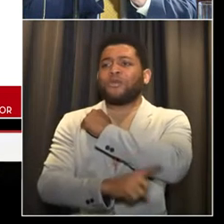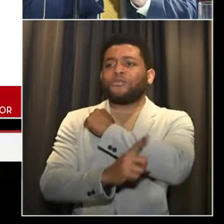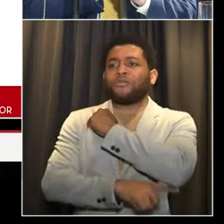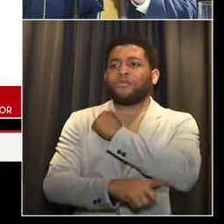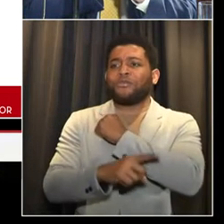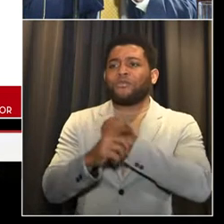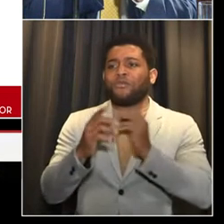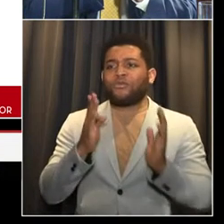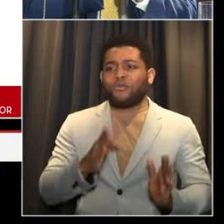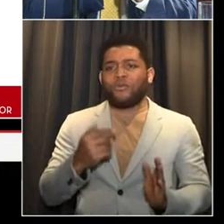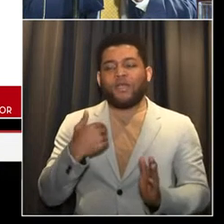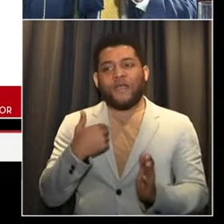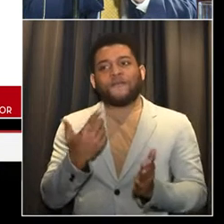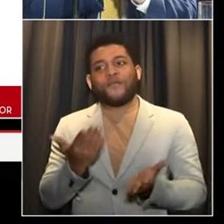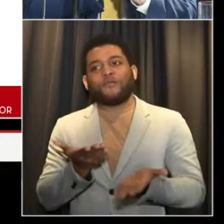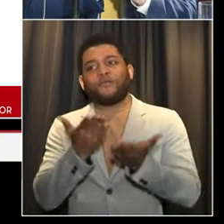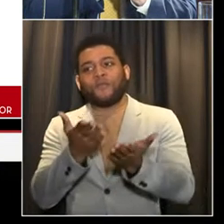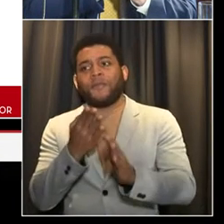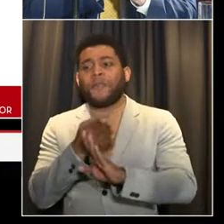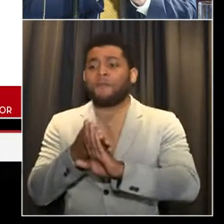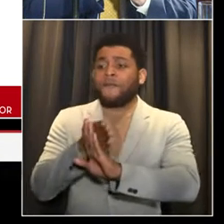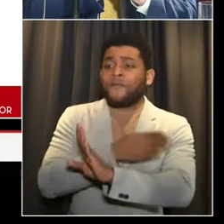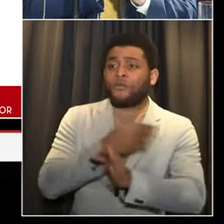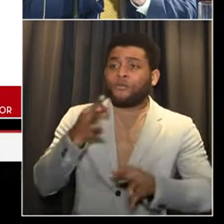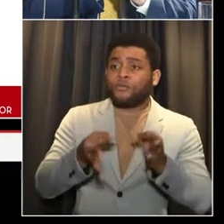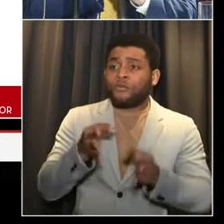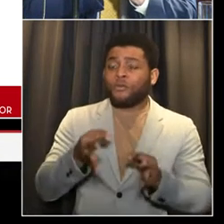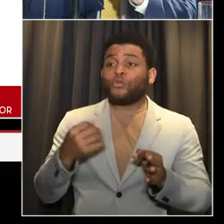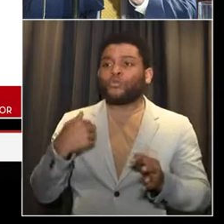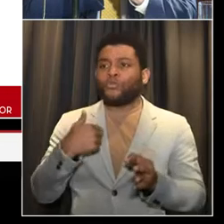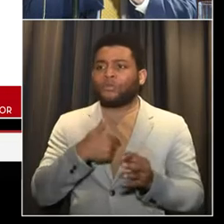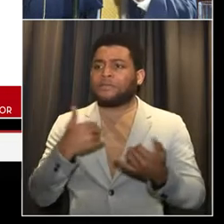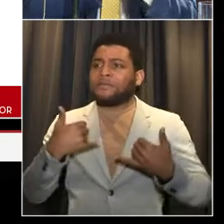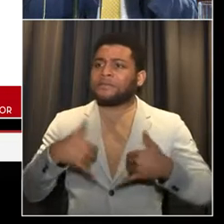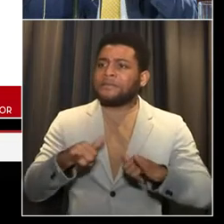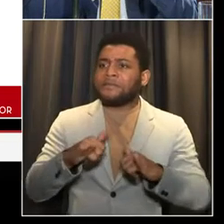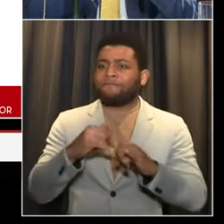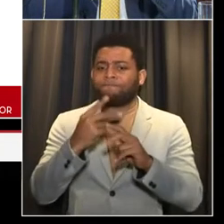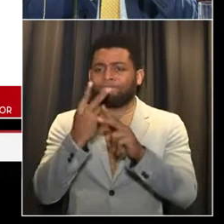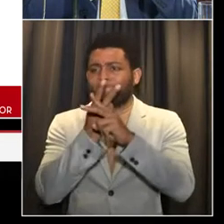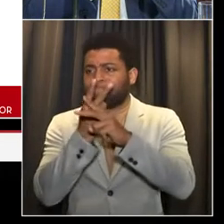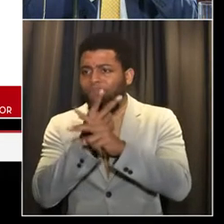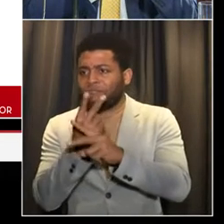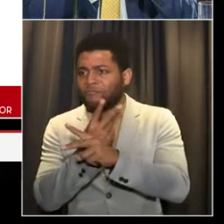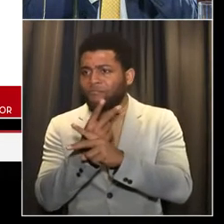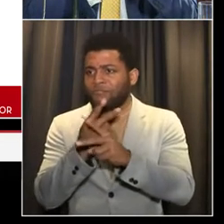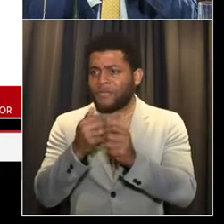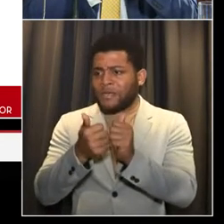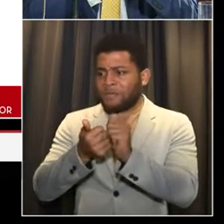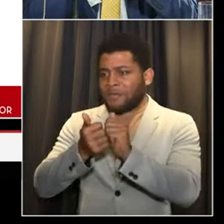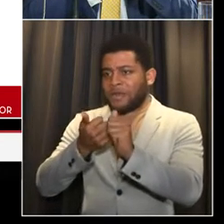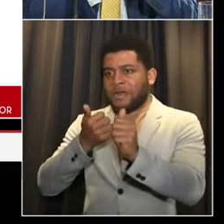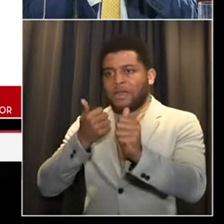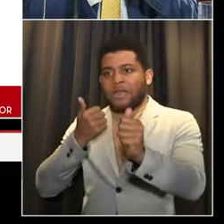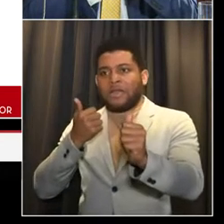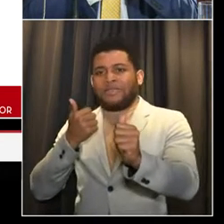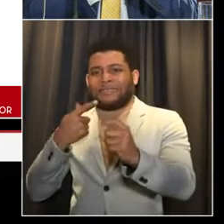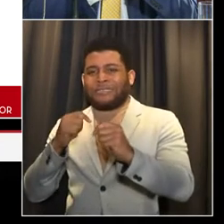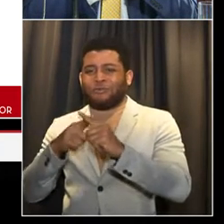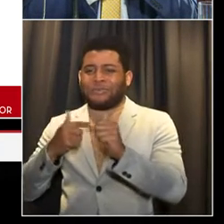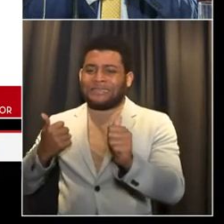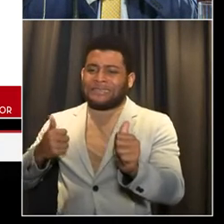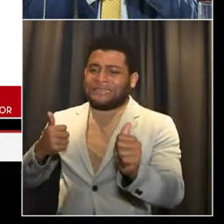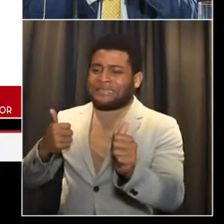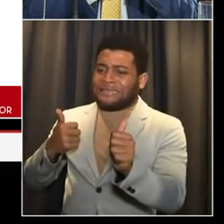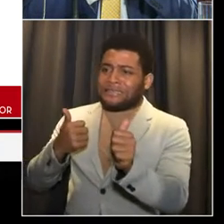to trial. We are still working through that backlog. So I didn't put all this here